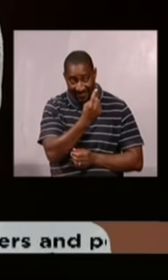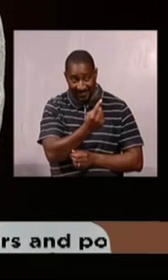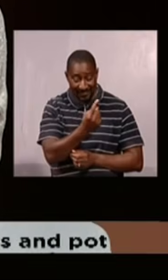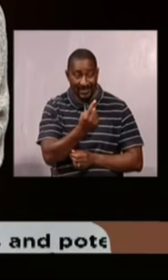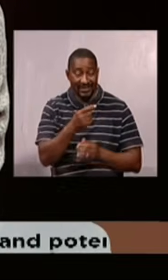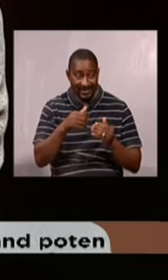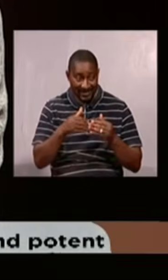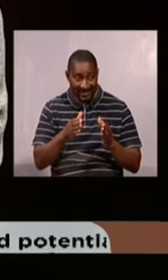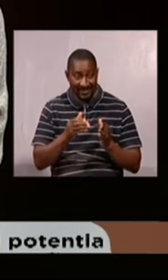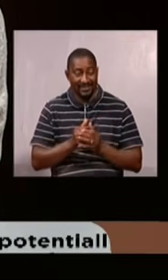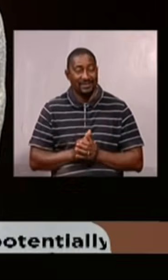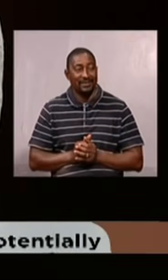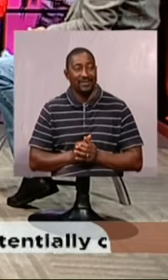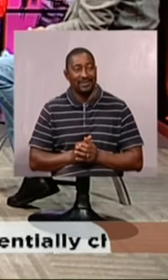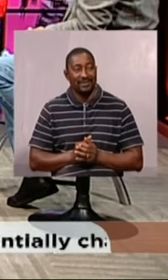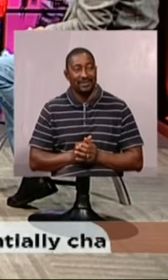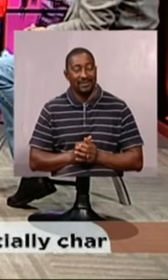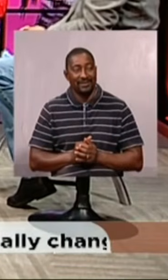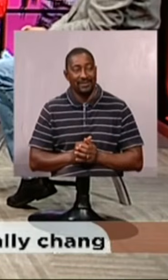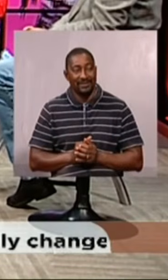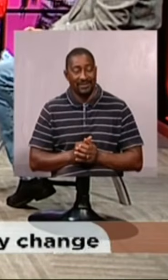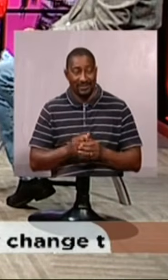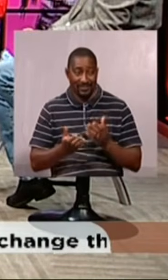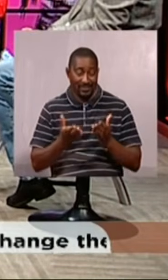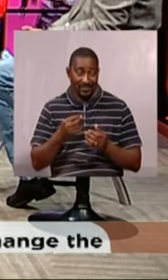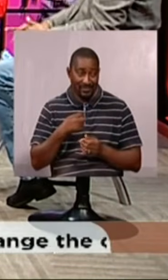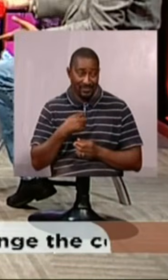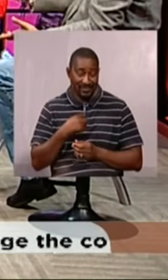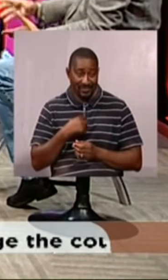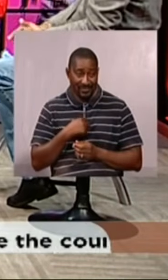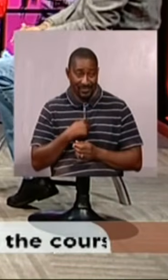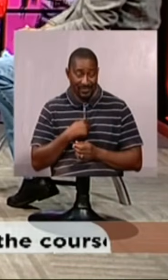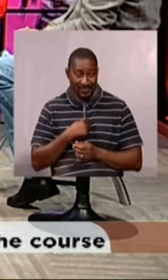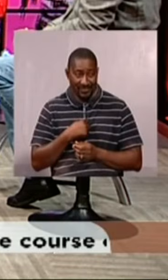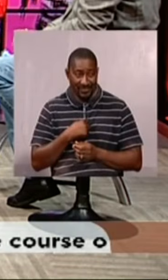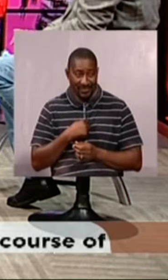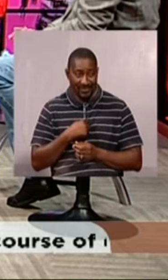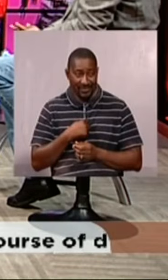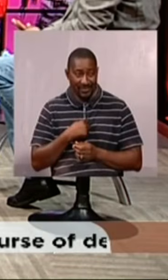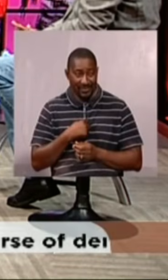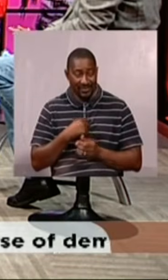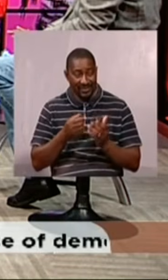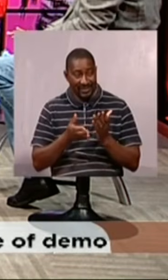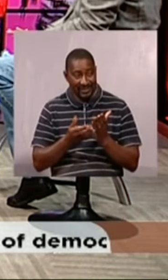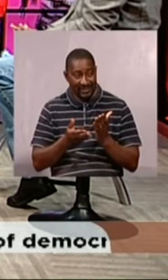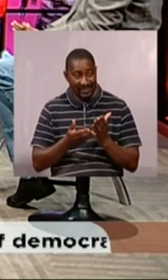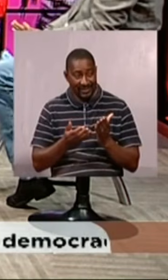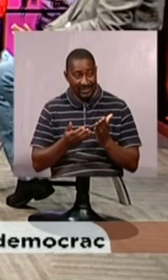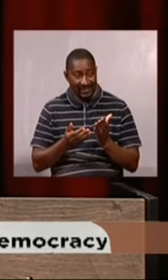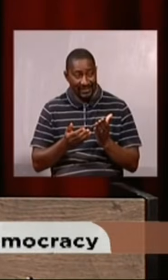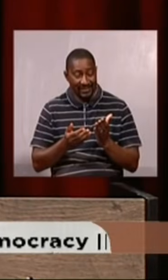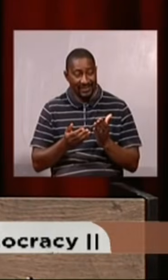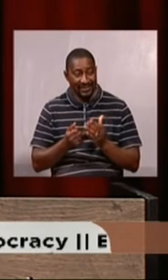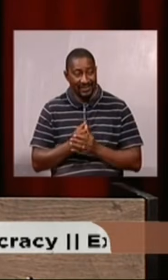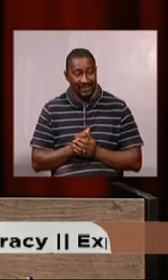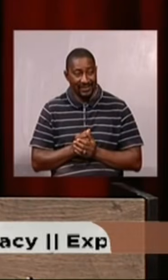part is even some of ourselves, you know, who are in the media fraternity fall for these things. Yes. You know, It's very so, some of easy. these things becomes, they're